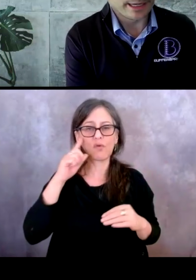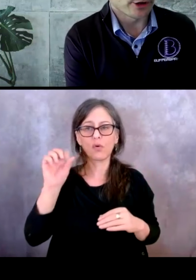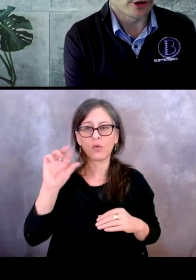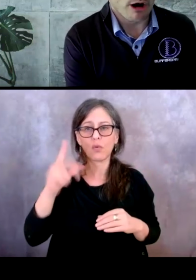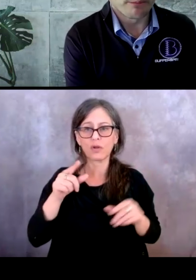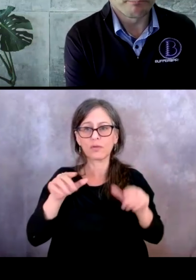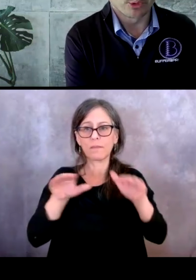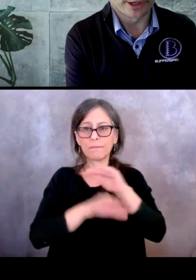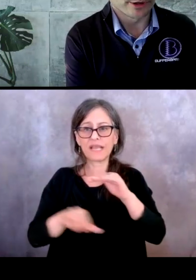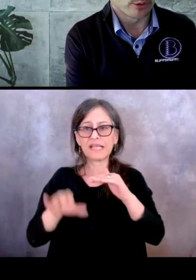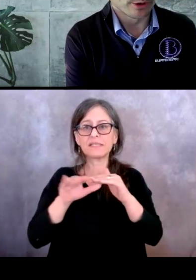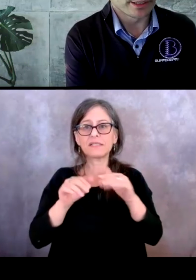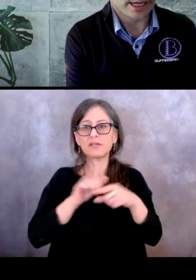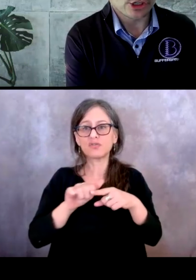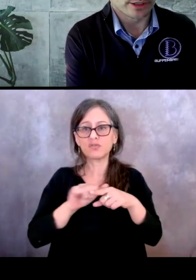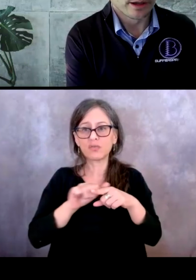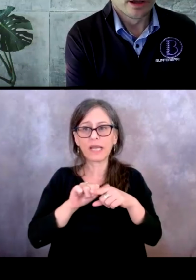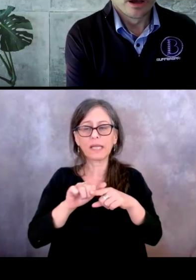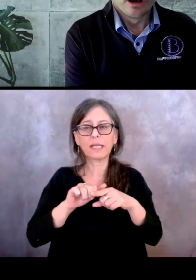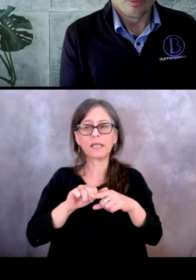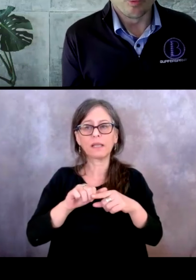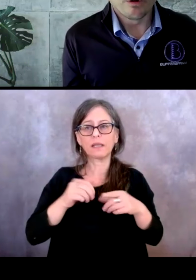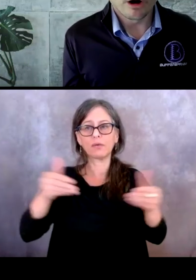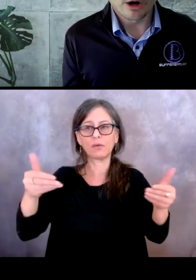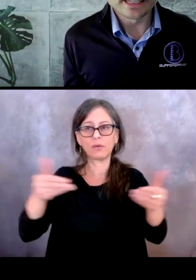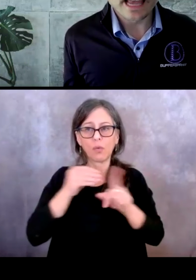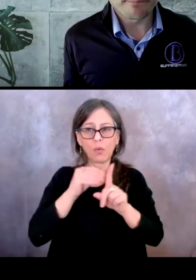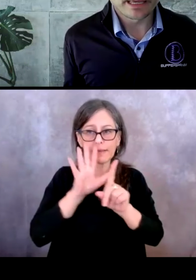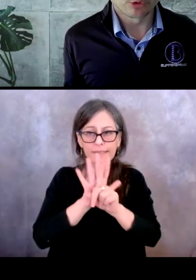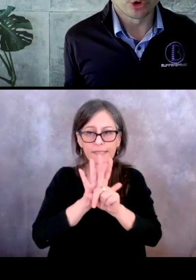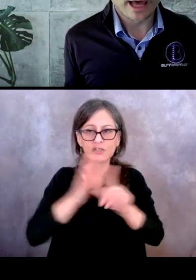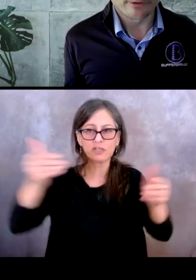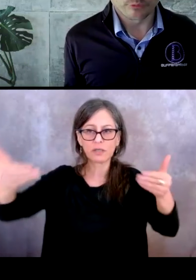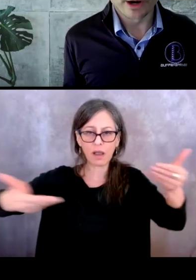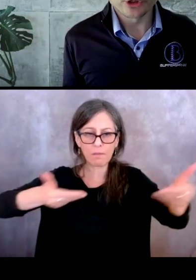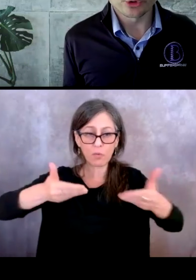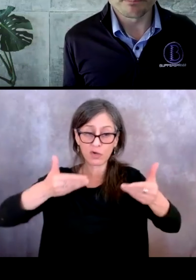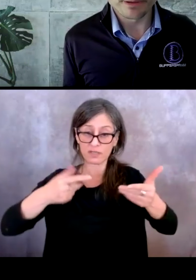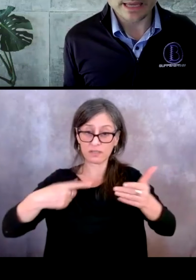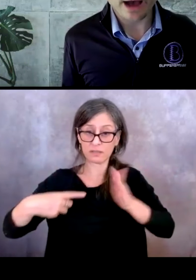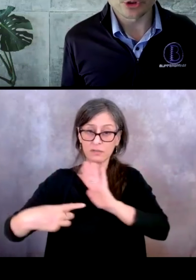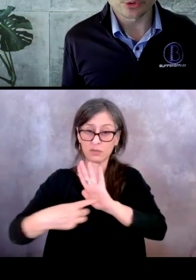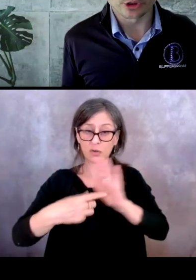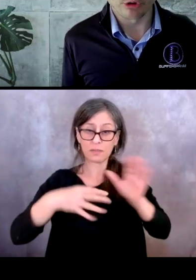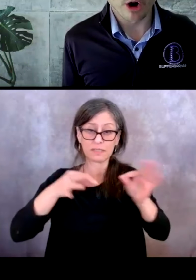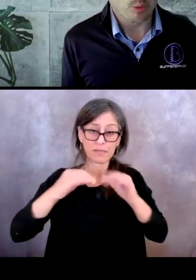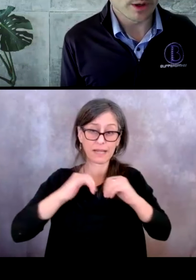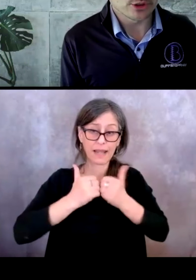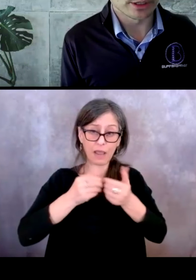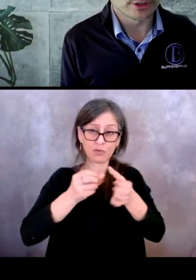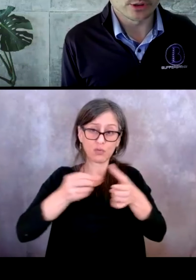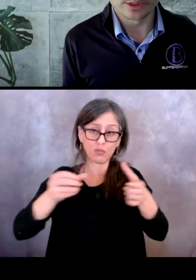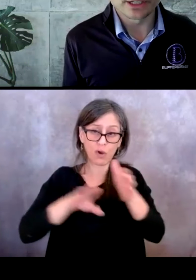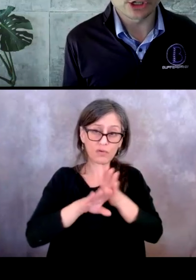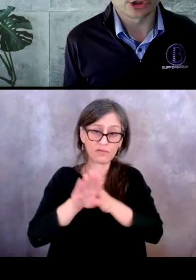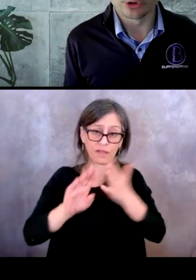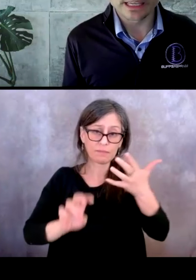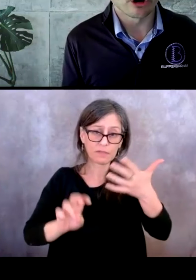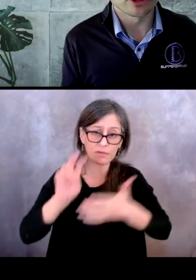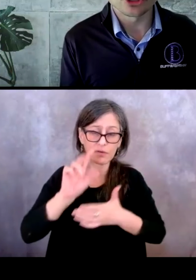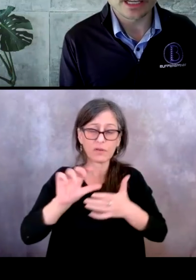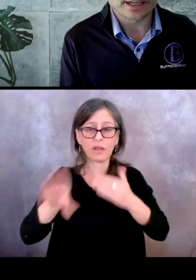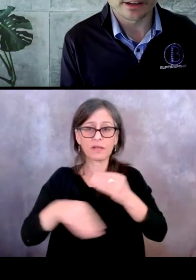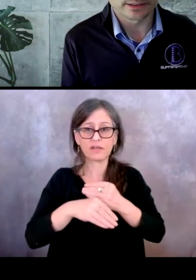basic training or your onboarding or your orientation, is that being rolled out of where you can be, how you can grow, what you can do,